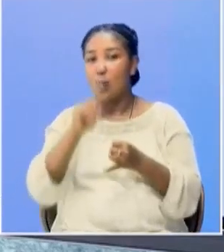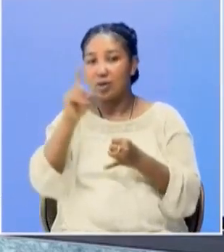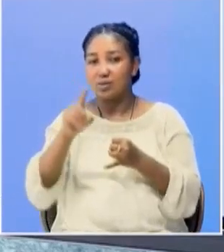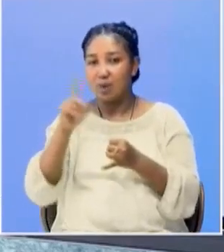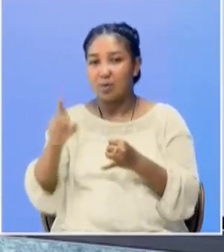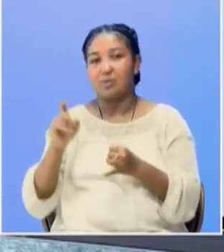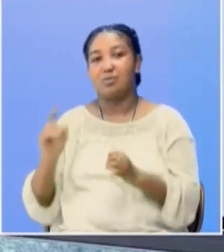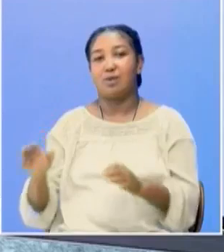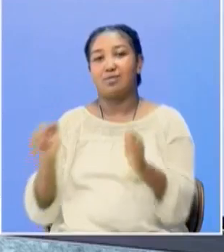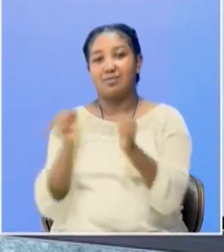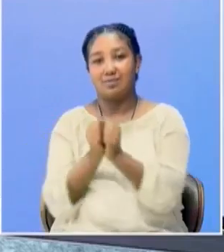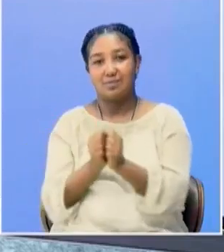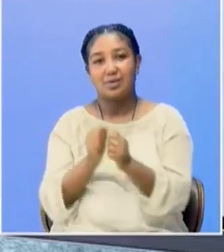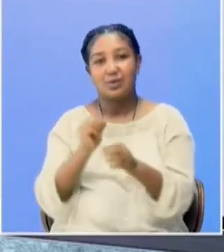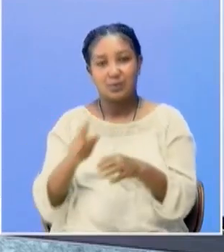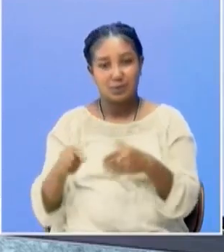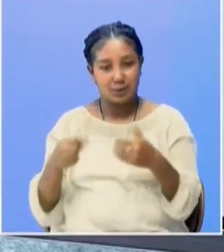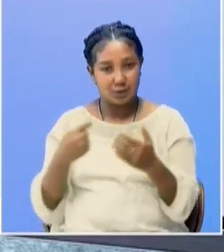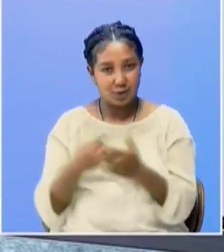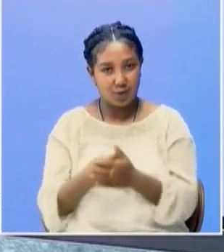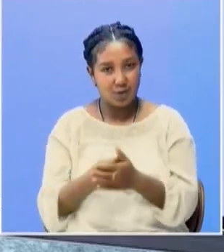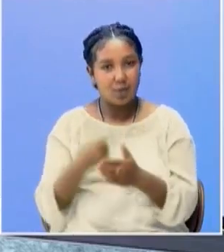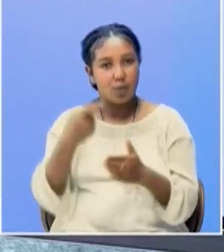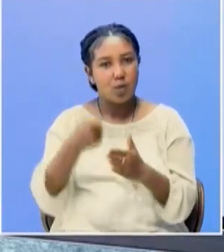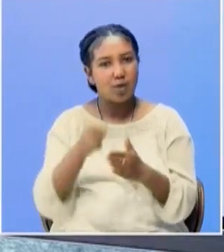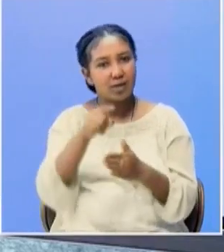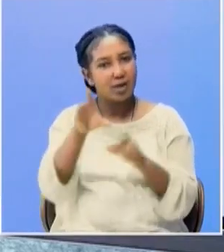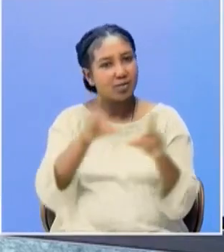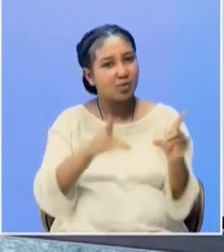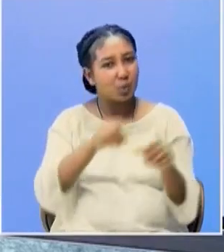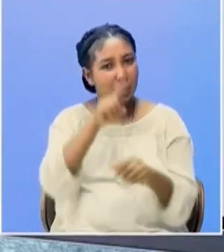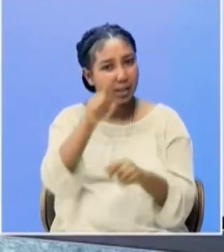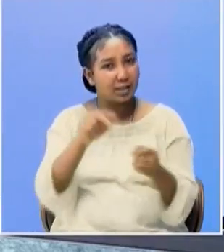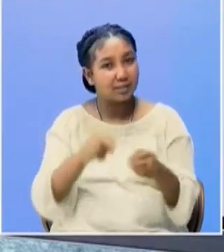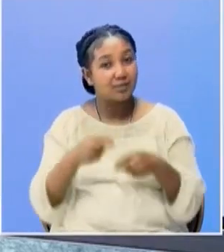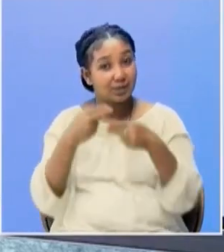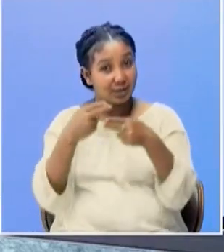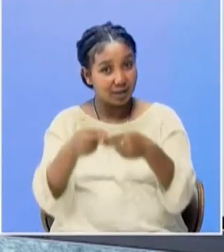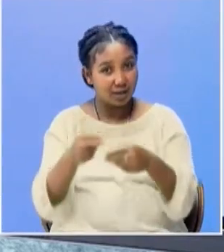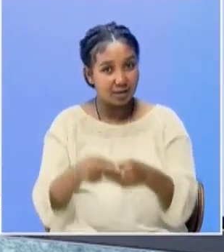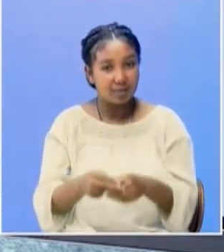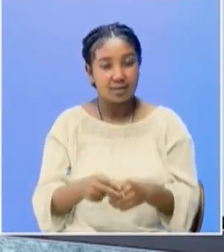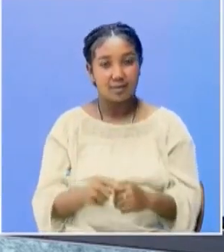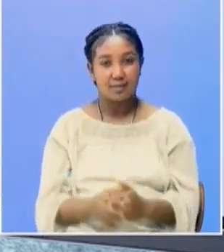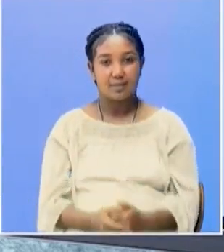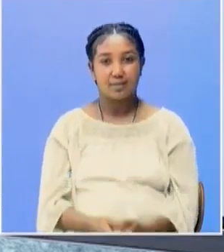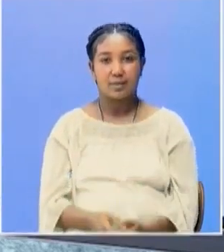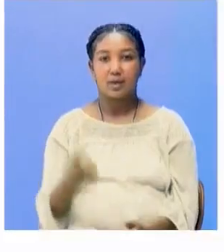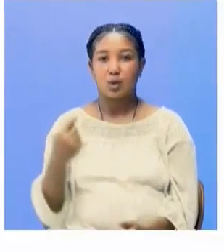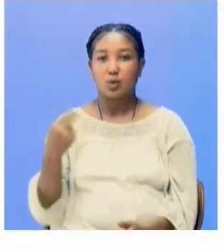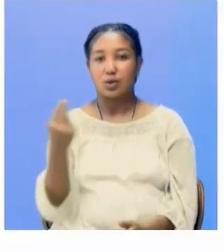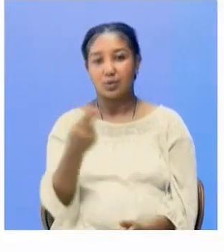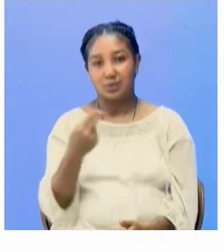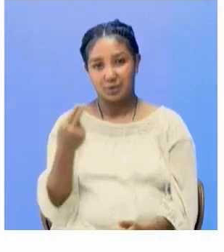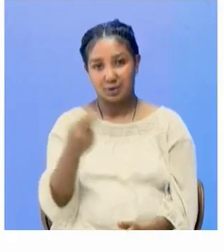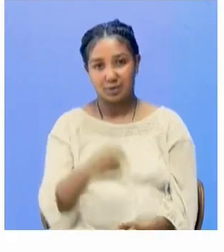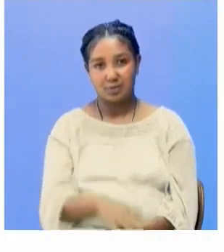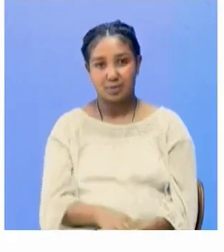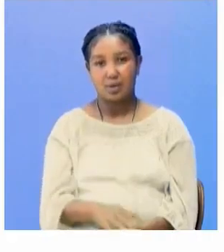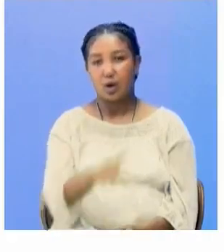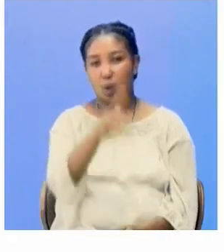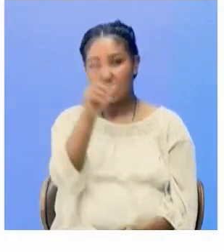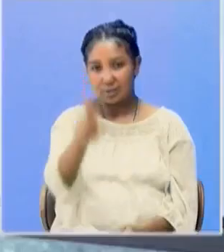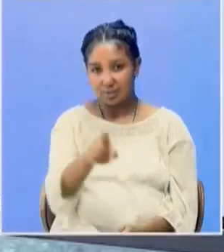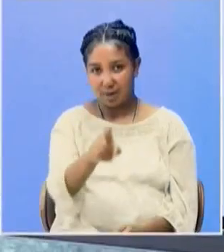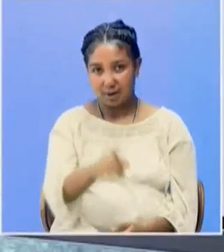mark. So, what are you doing when we said we used question